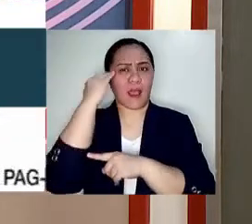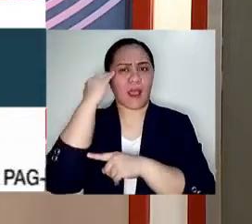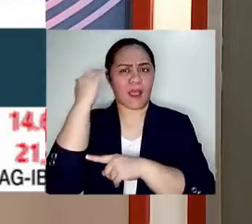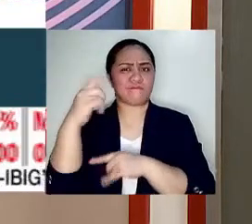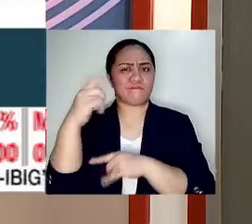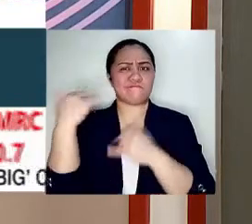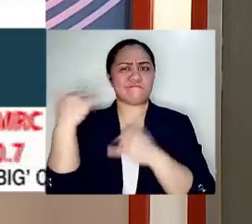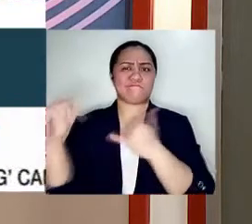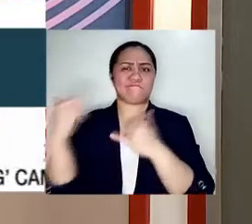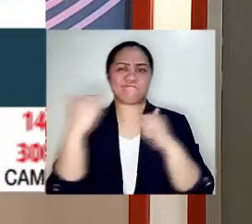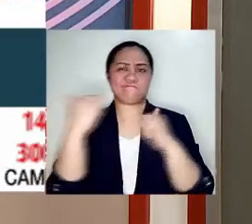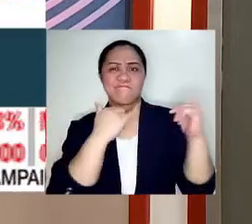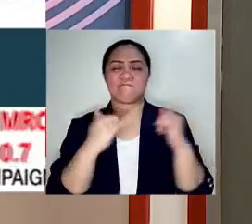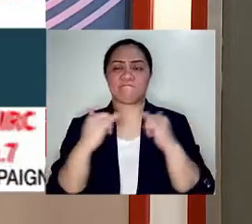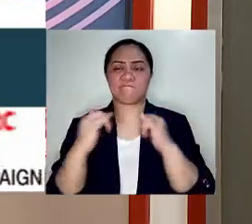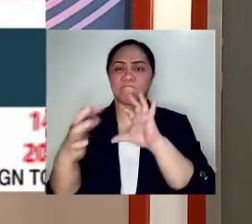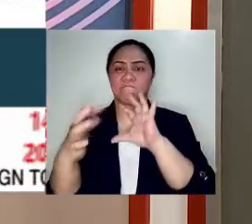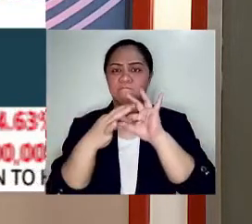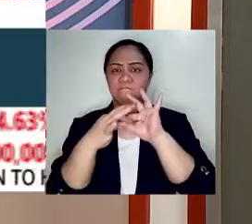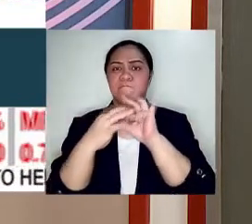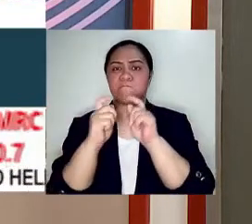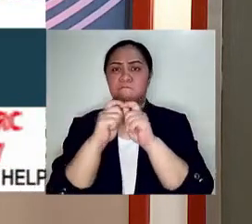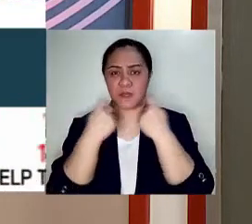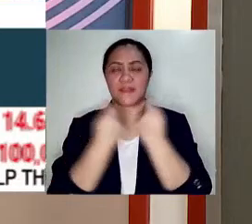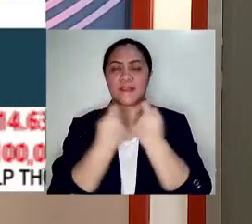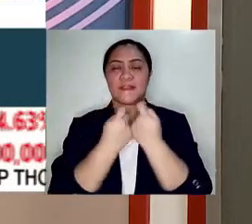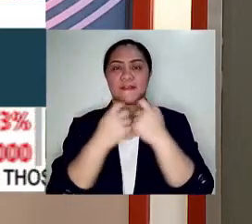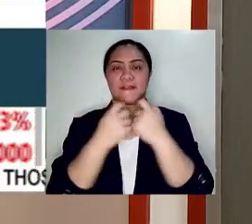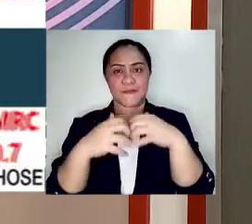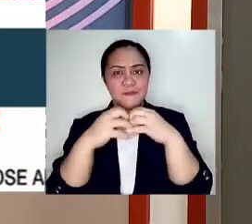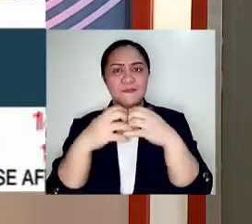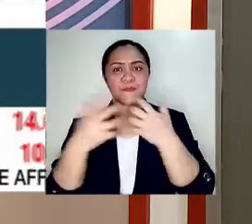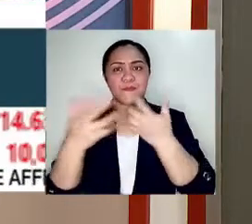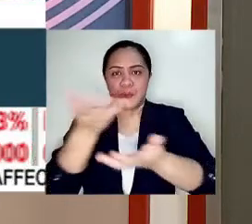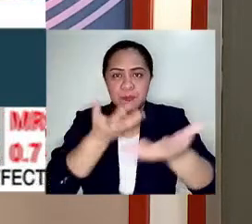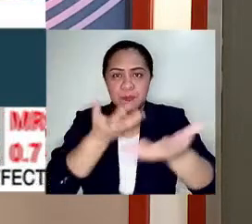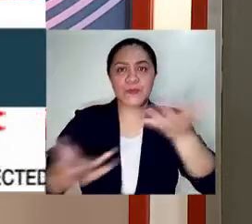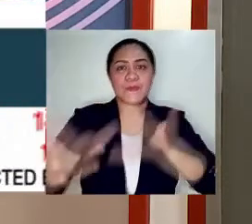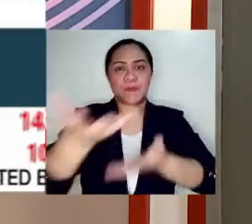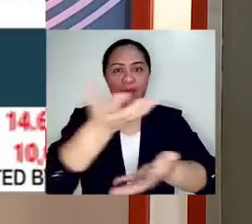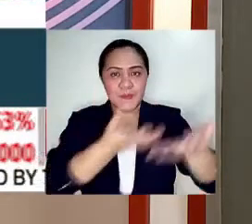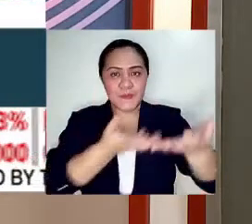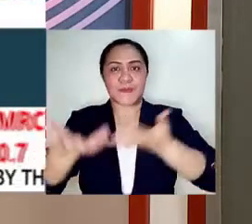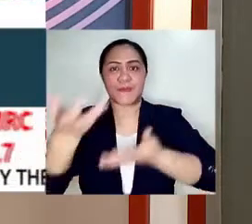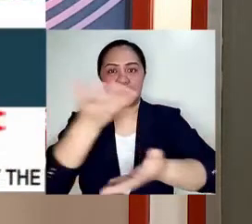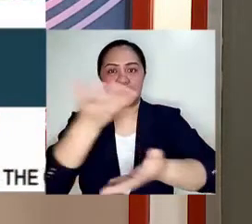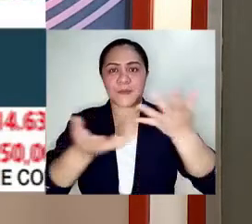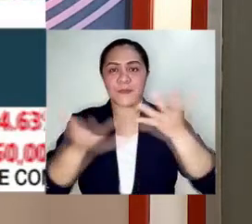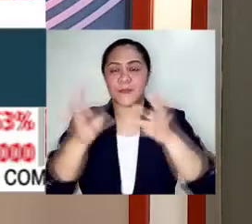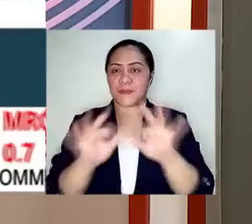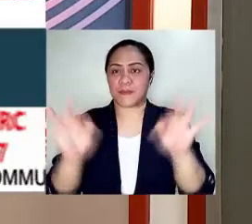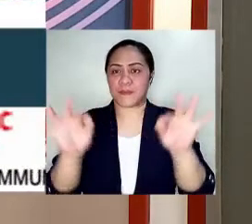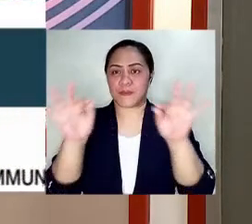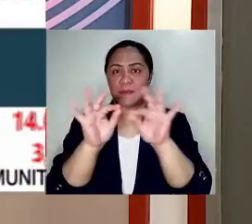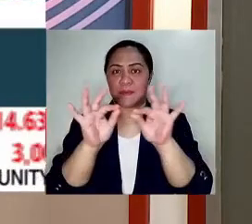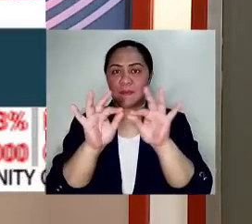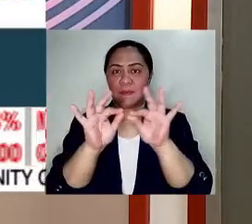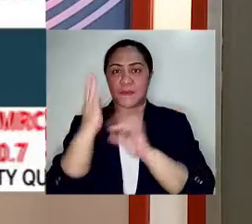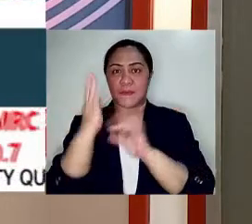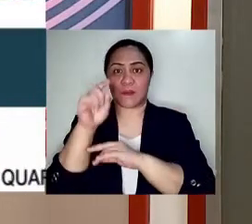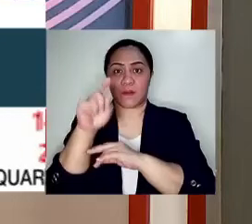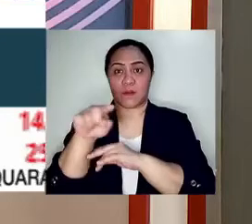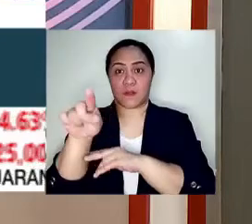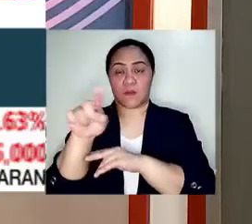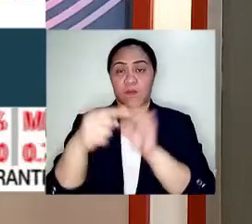be one that forms consensus and works toward that. Do you think that this really sort of deflated